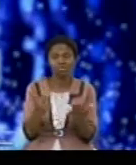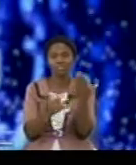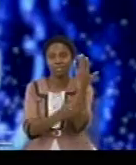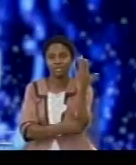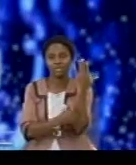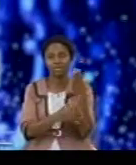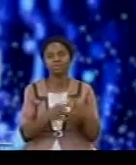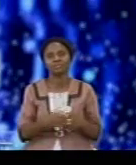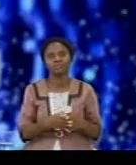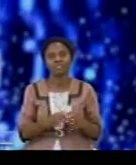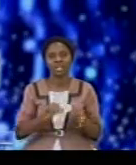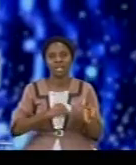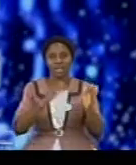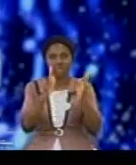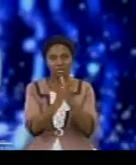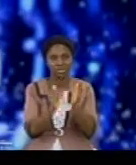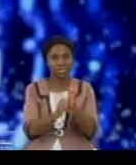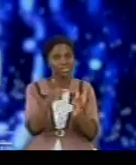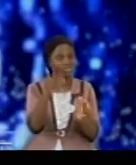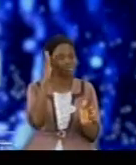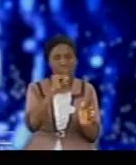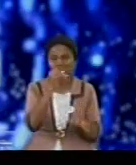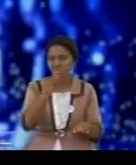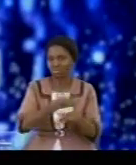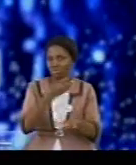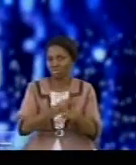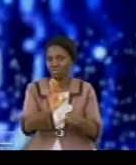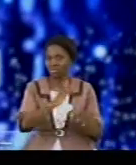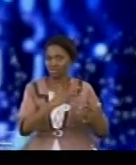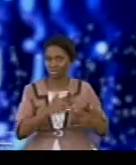you. I pray you will not harden your heart in Jesus' name.